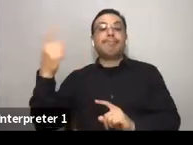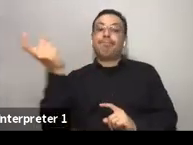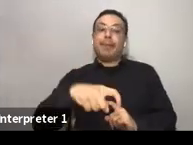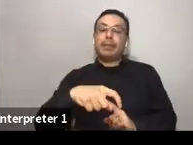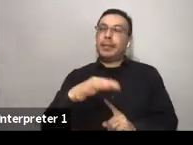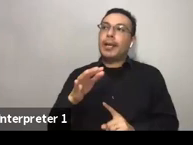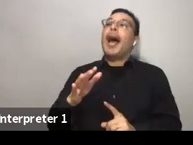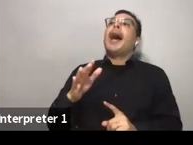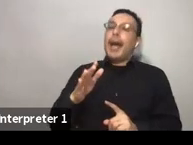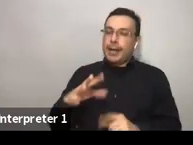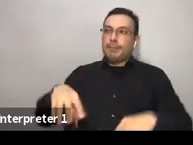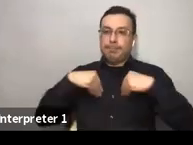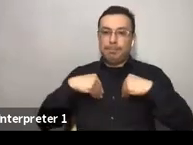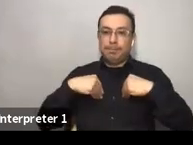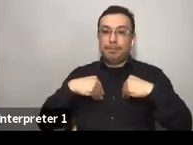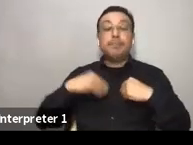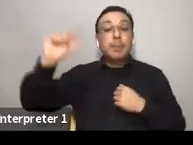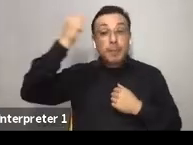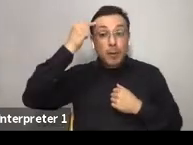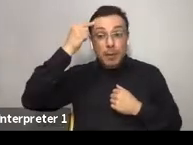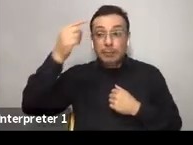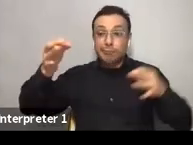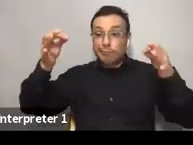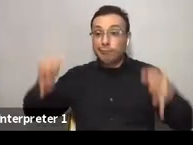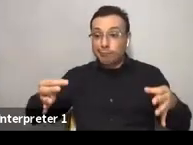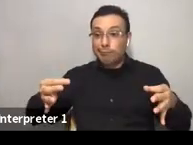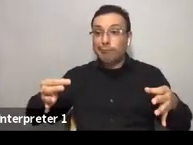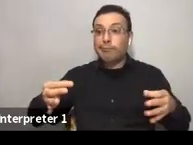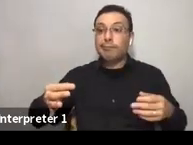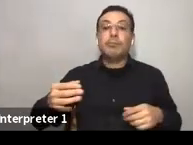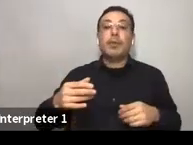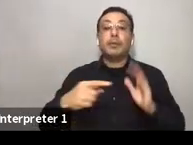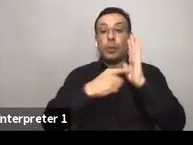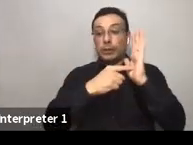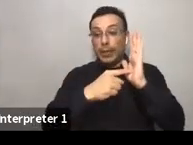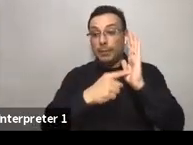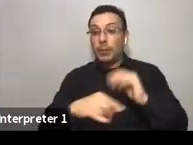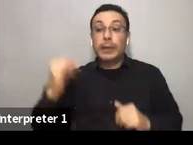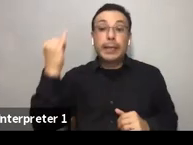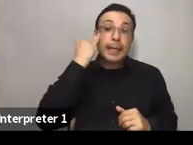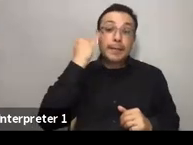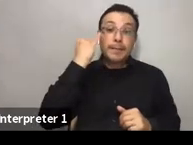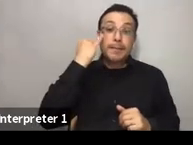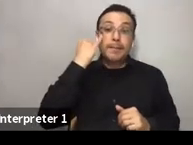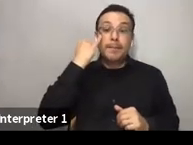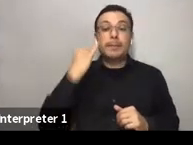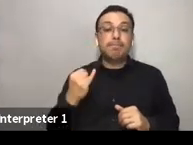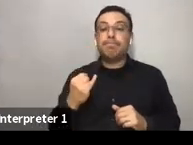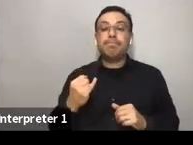to share information with them. In these cases, if there is a statute or which is just a fancy word for